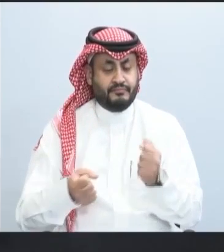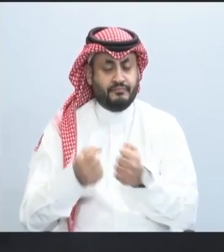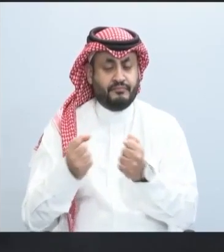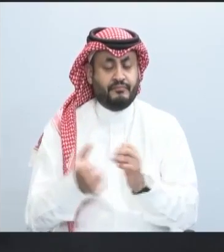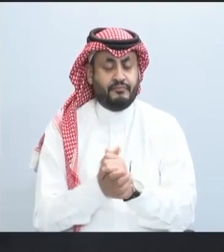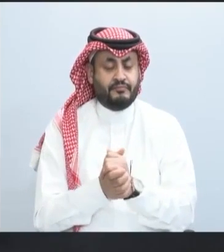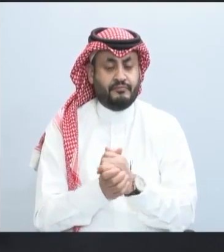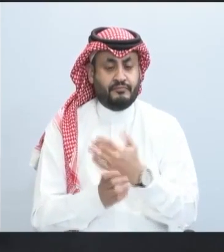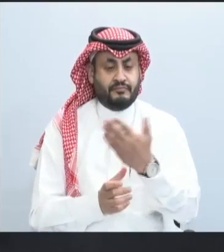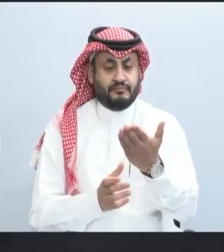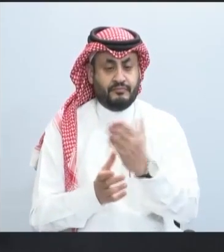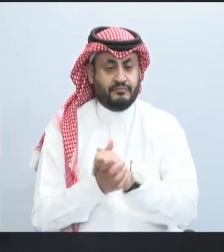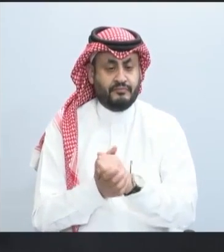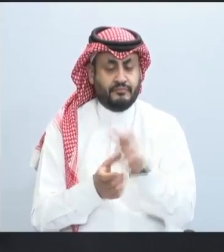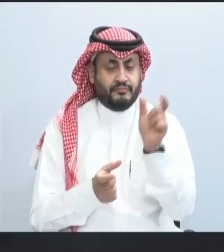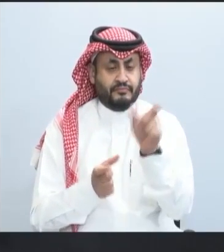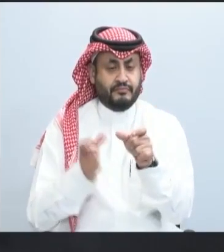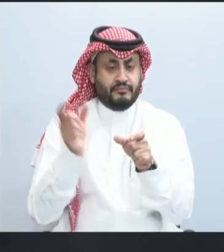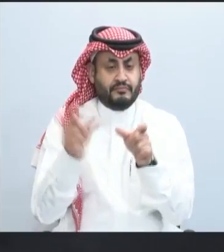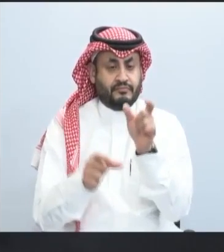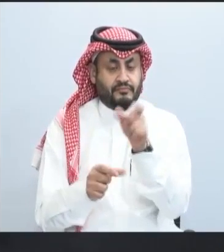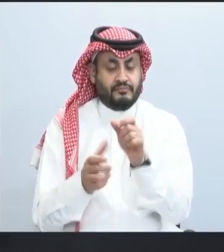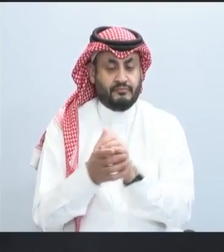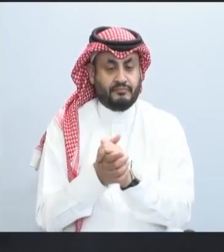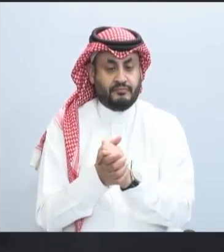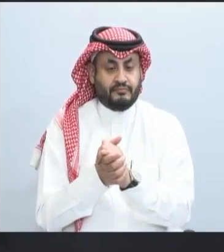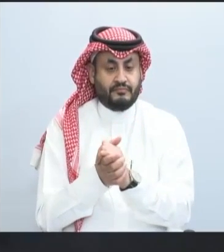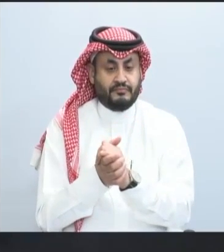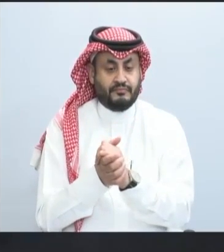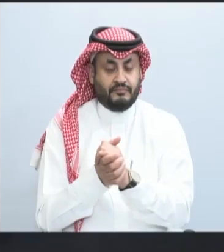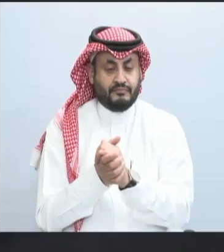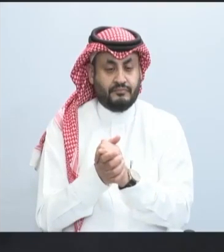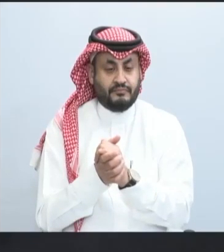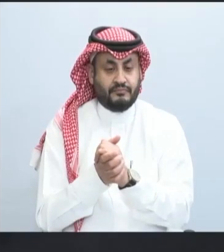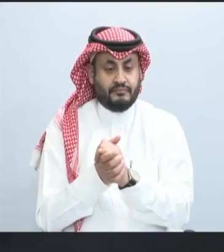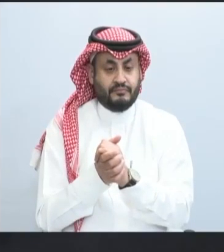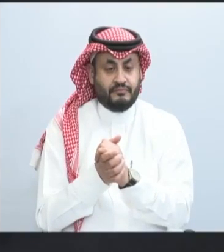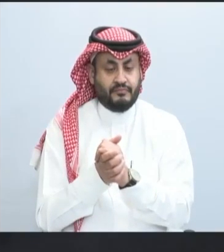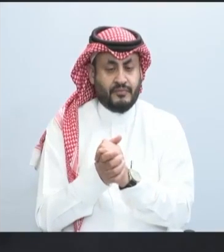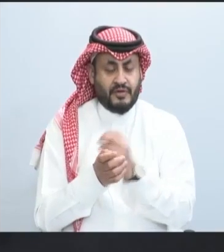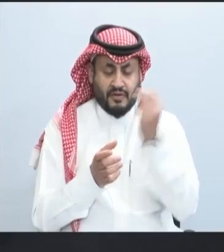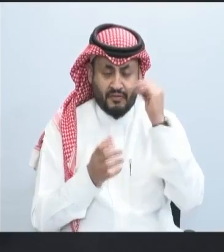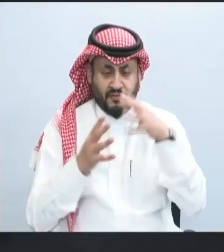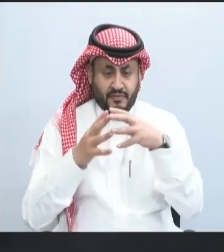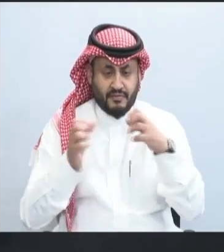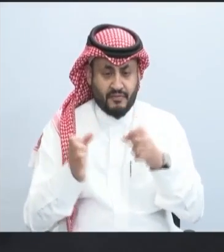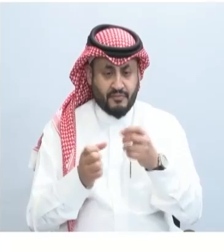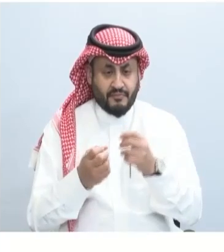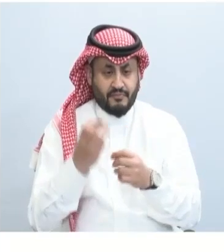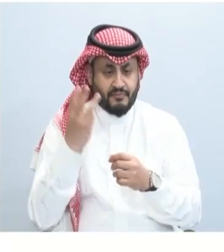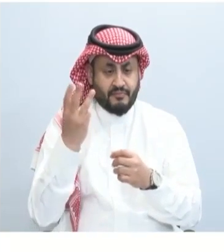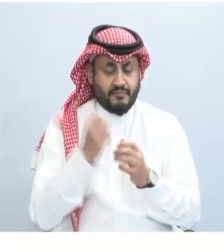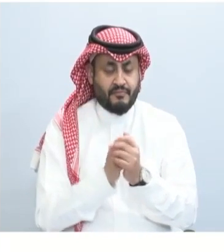we had last time, we did practice this exercise just to know the meaning of